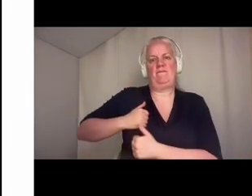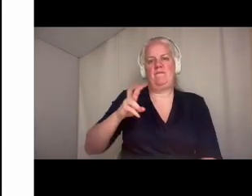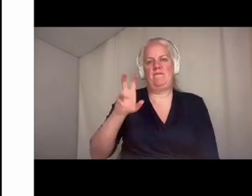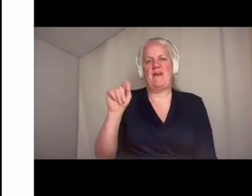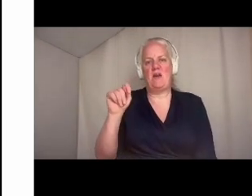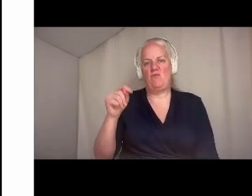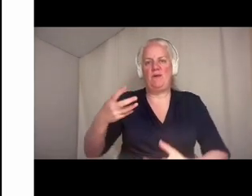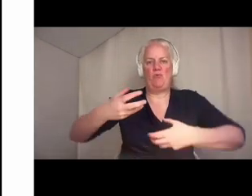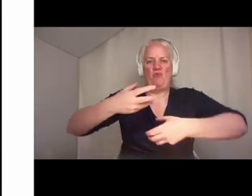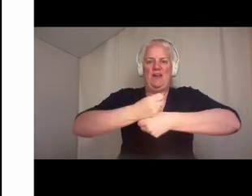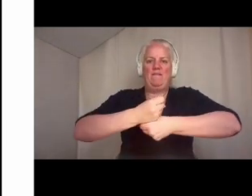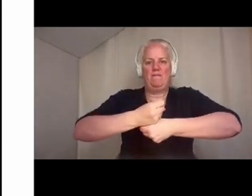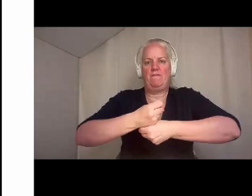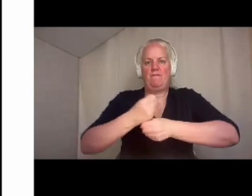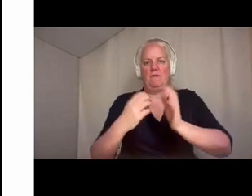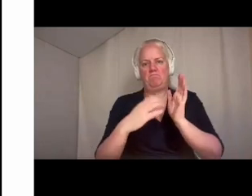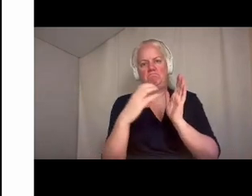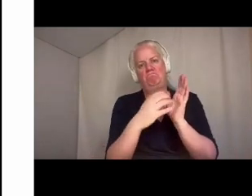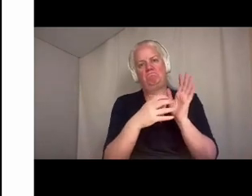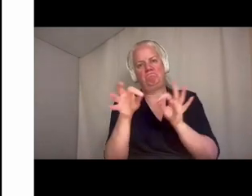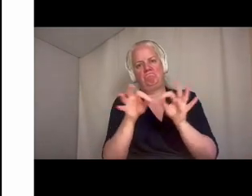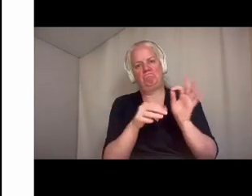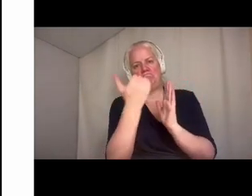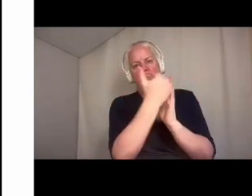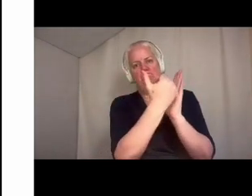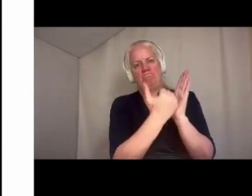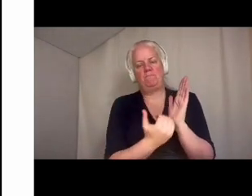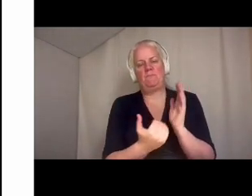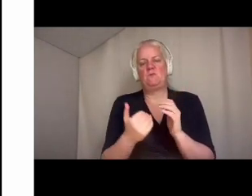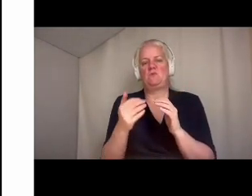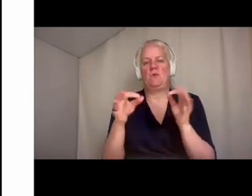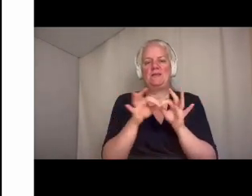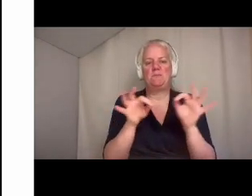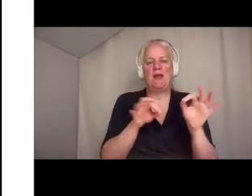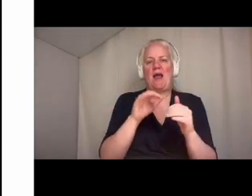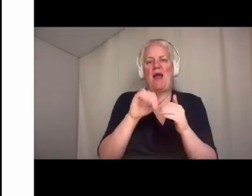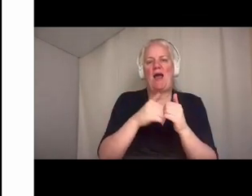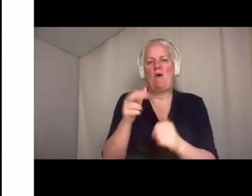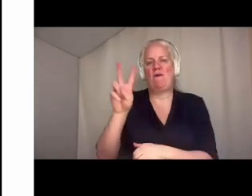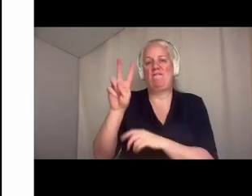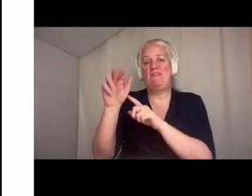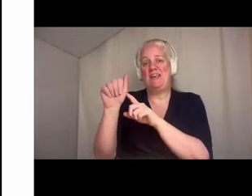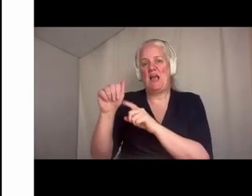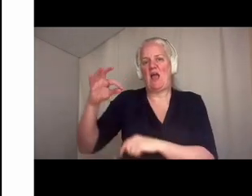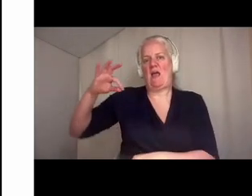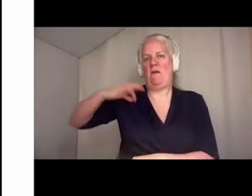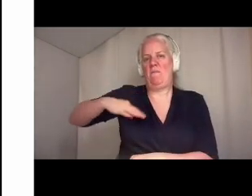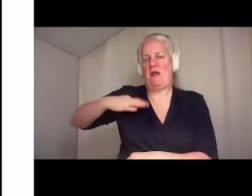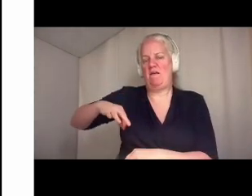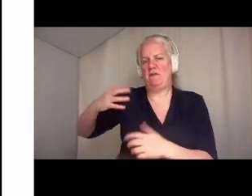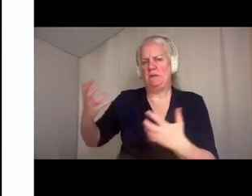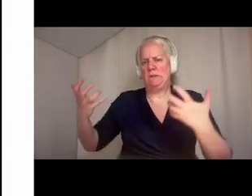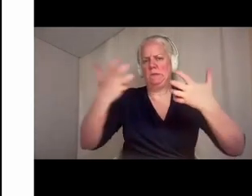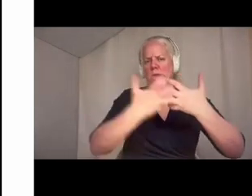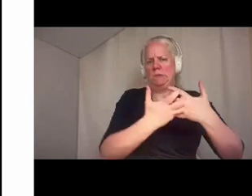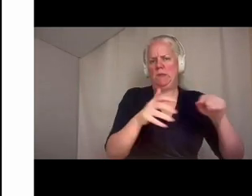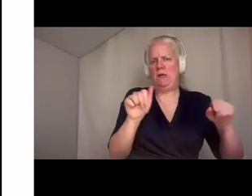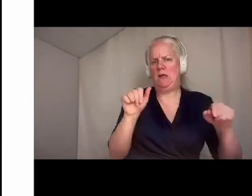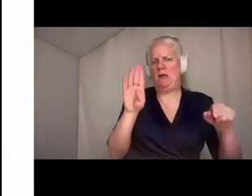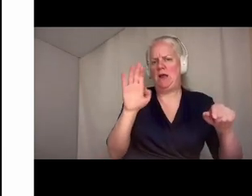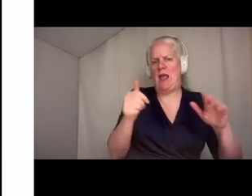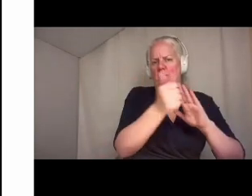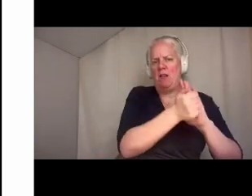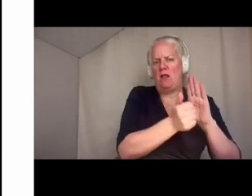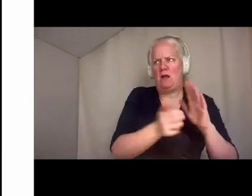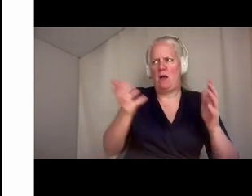explains how the VA benefits have an intersectionality with ABLE accounts and how ABLE accounts can